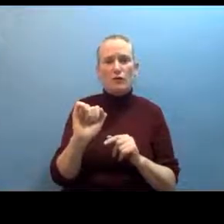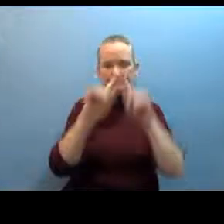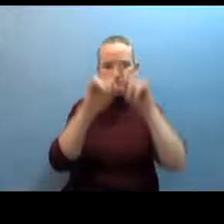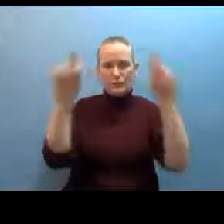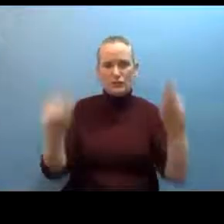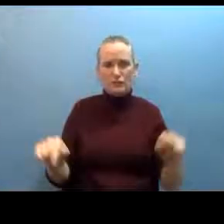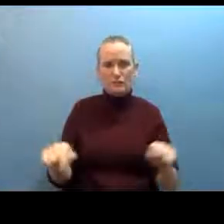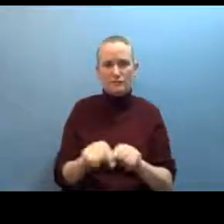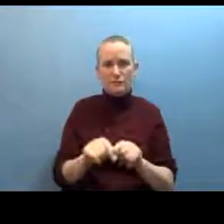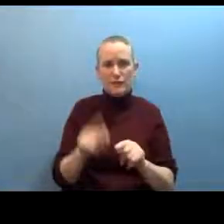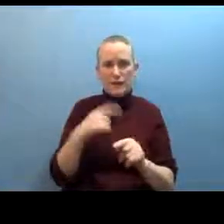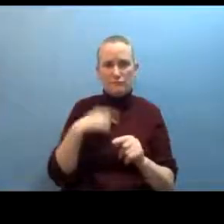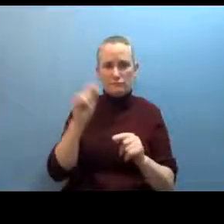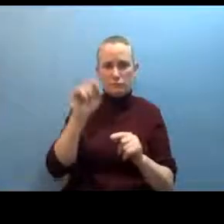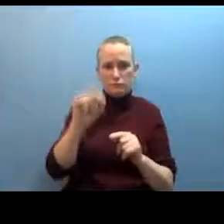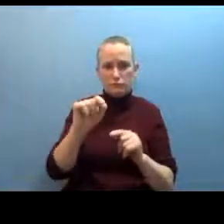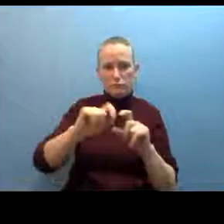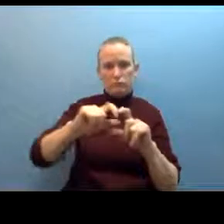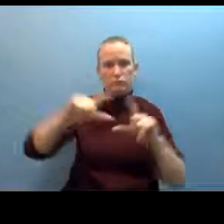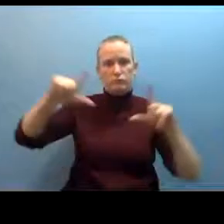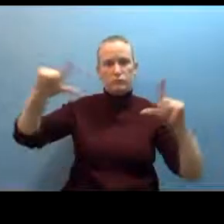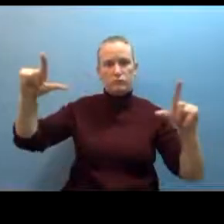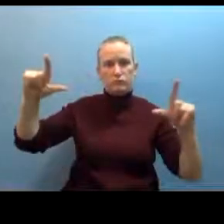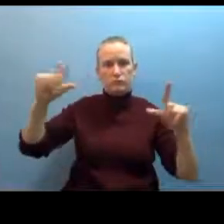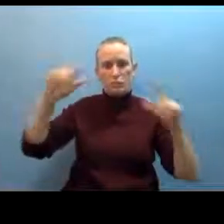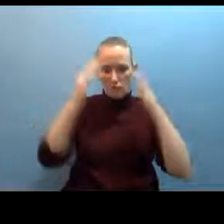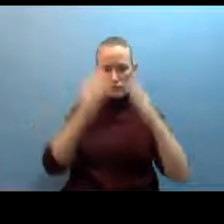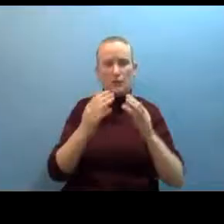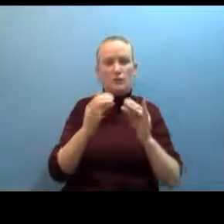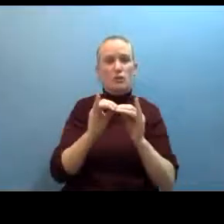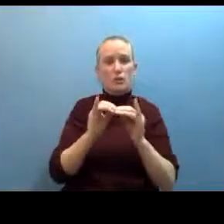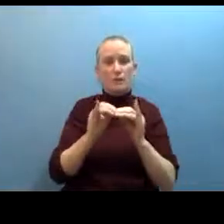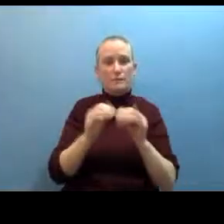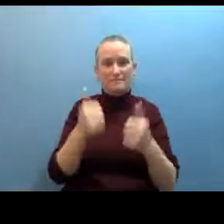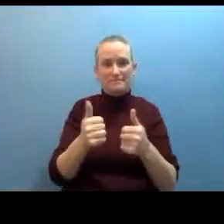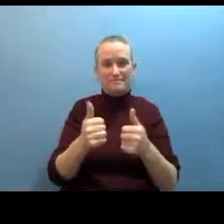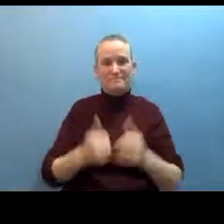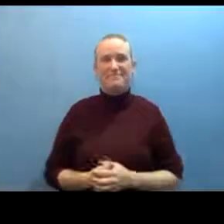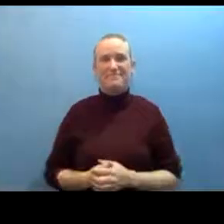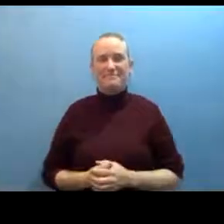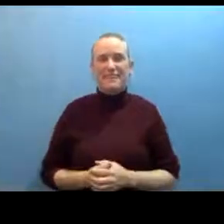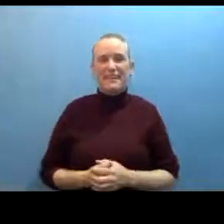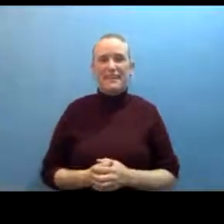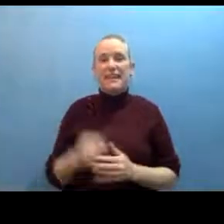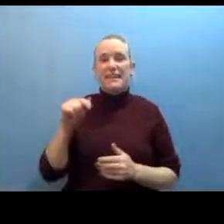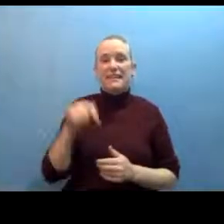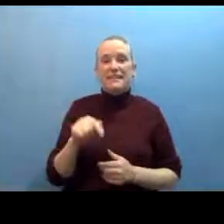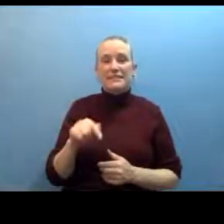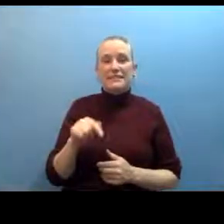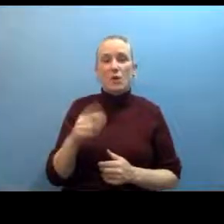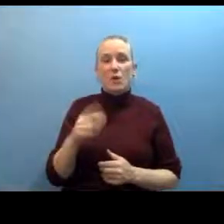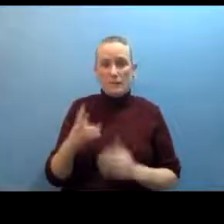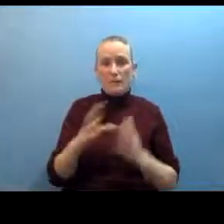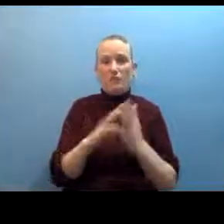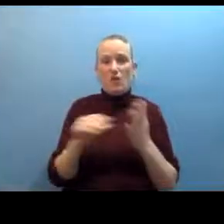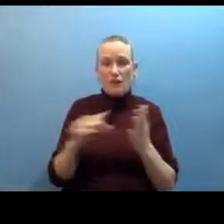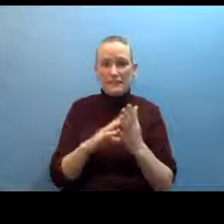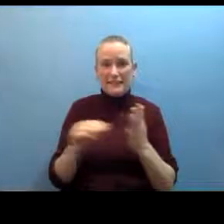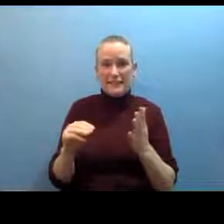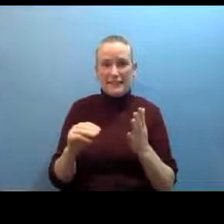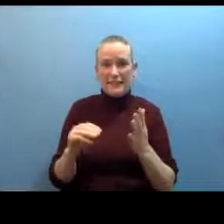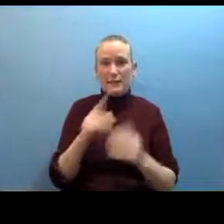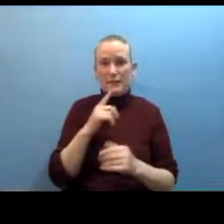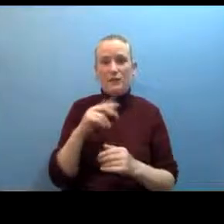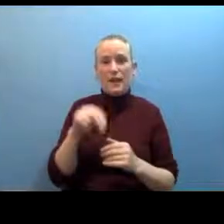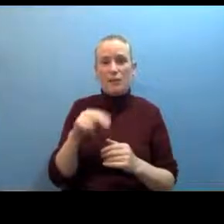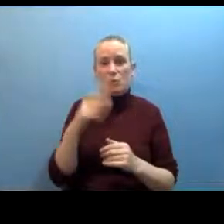picture that you can enlarge her so you can focus on her. The webinar will be recorded, so you will be able to look